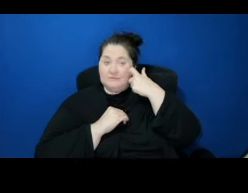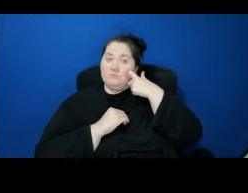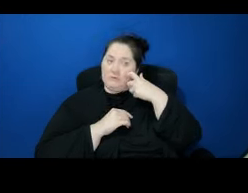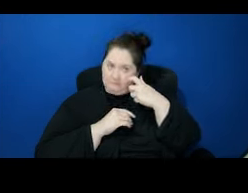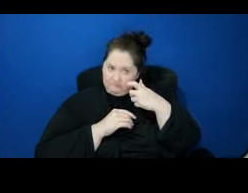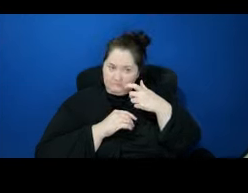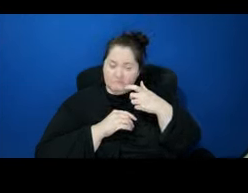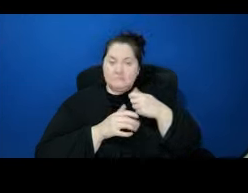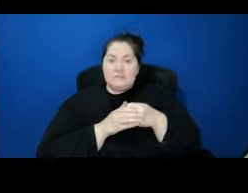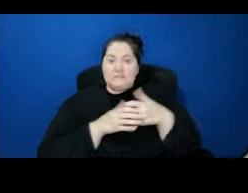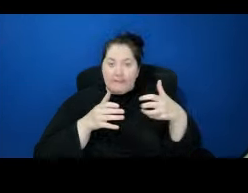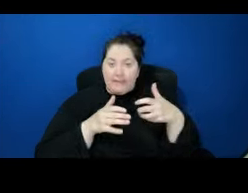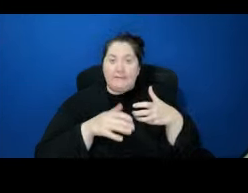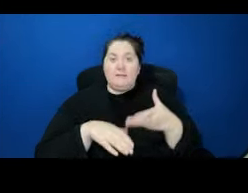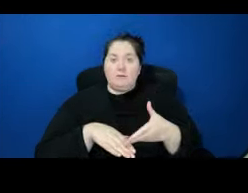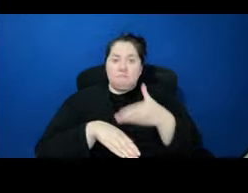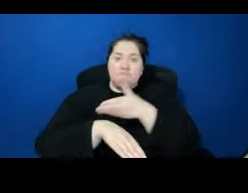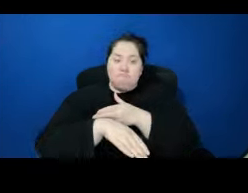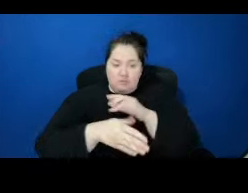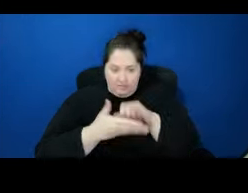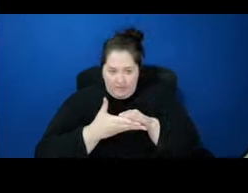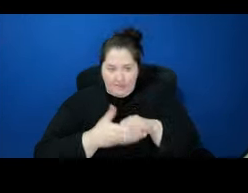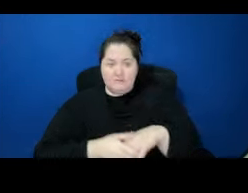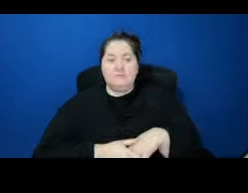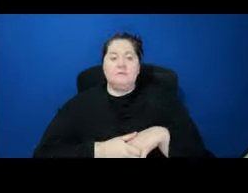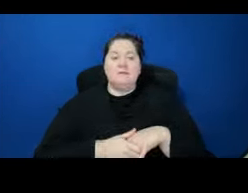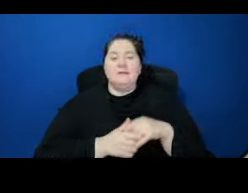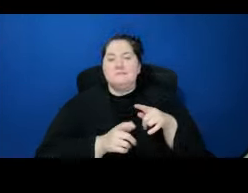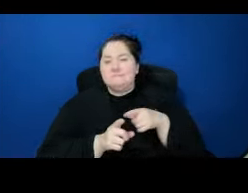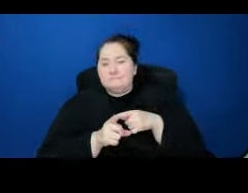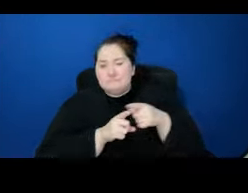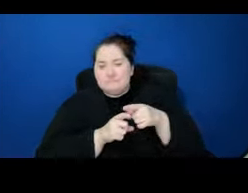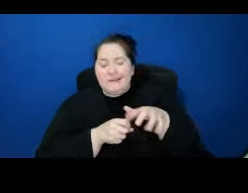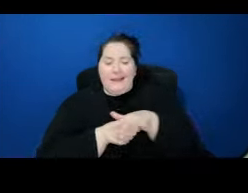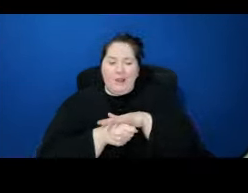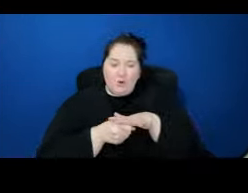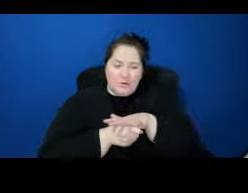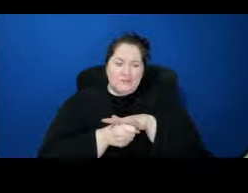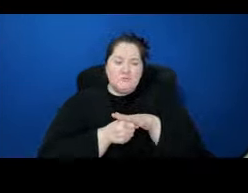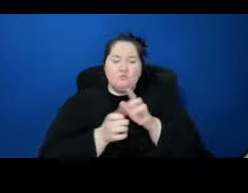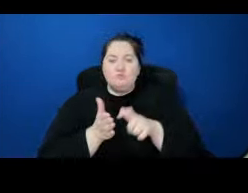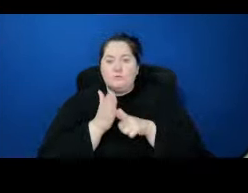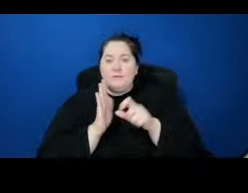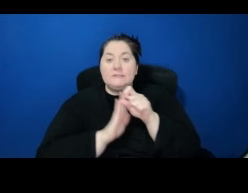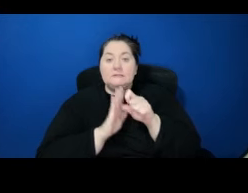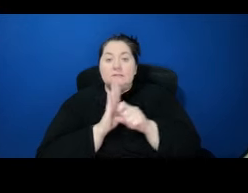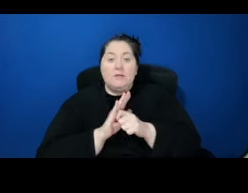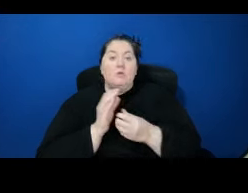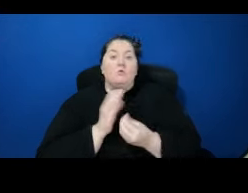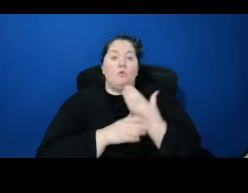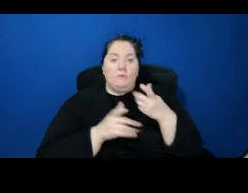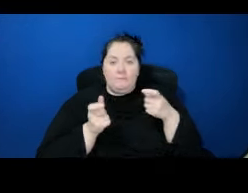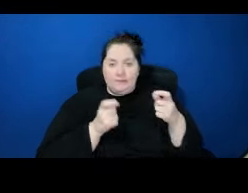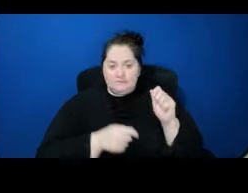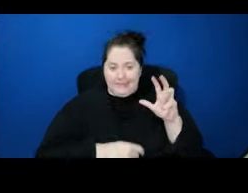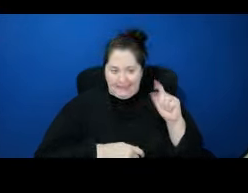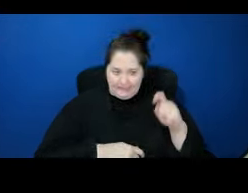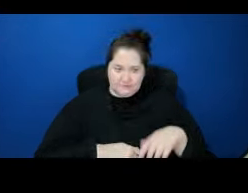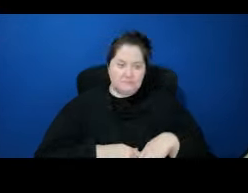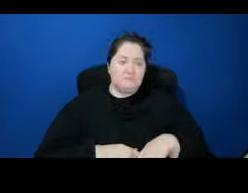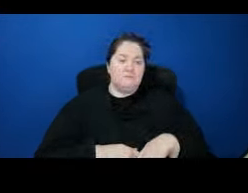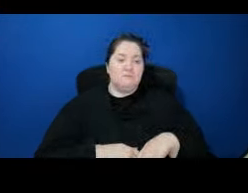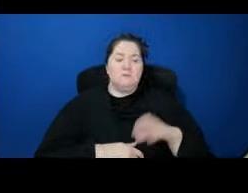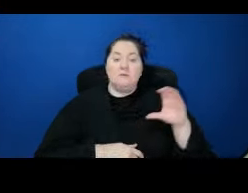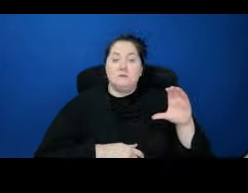that element. And then some very specialized areas that are requirements of the State Growth Management Act, like planning for our